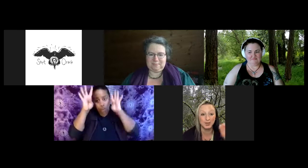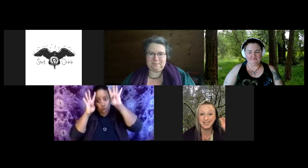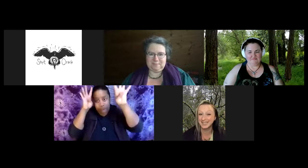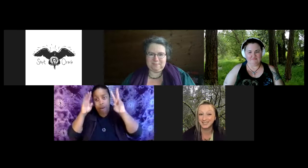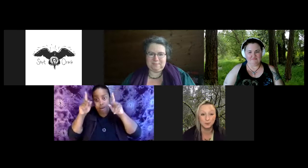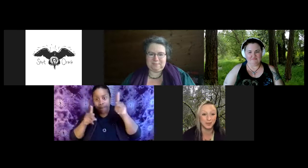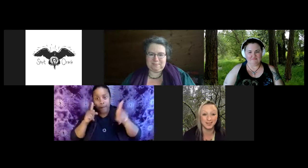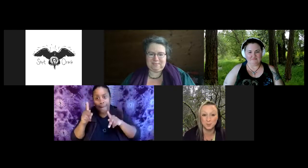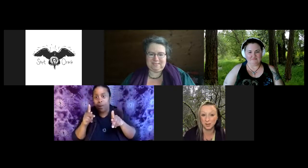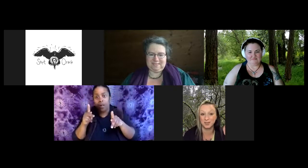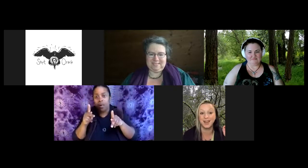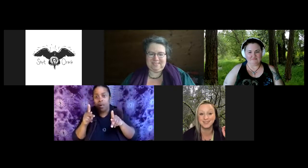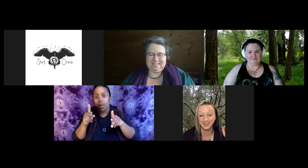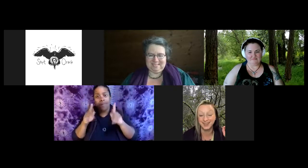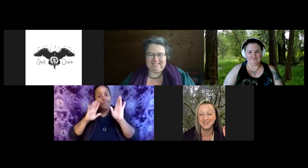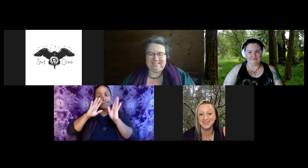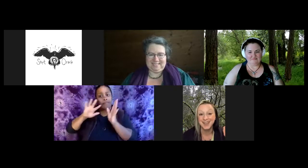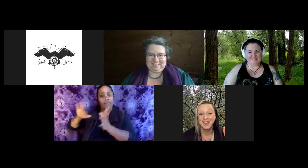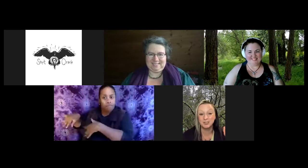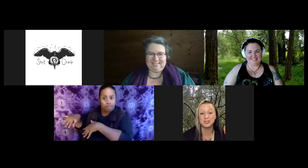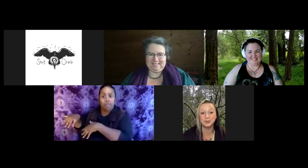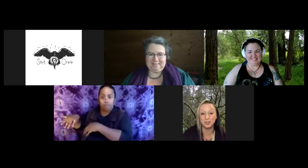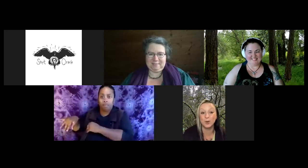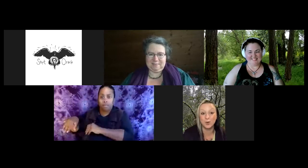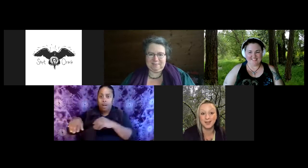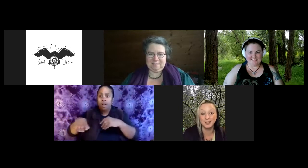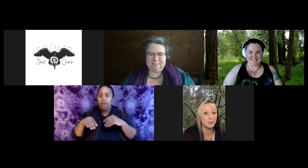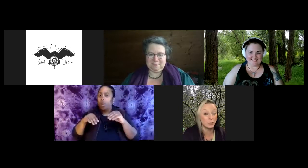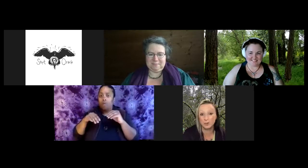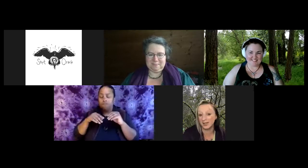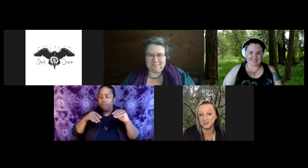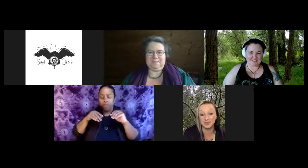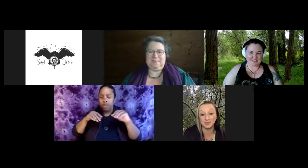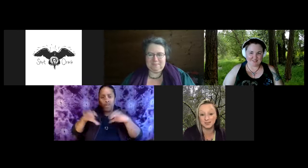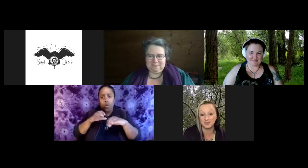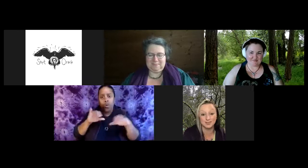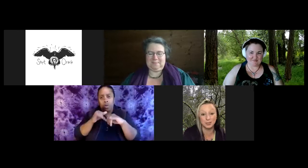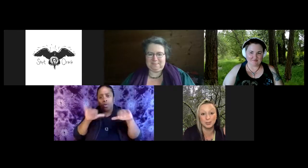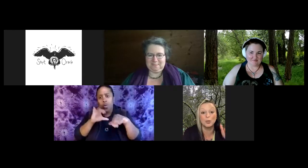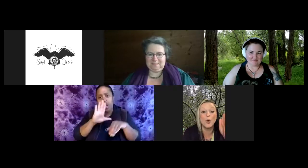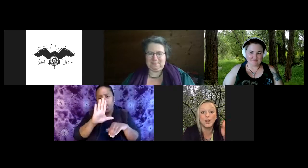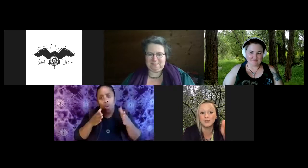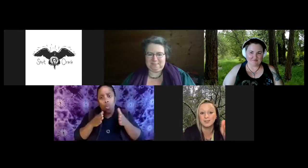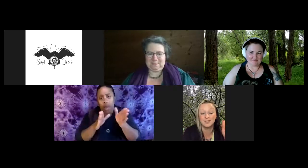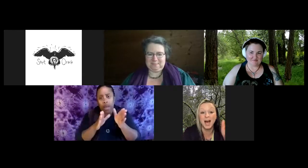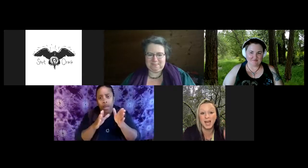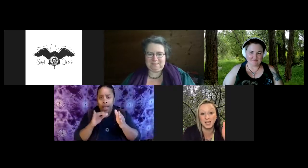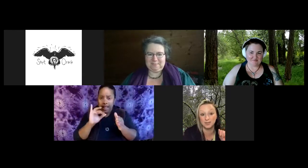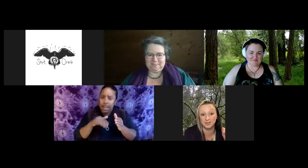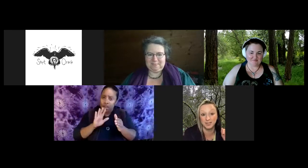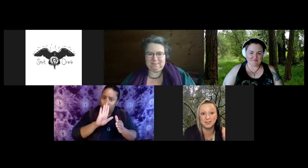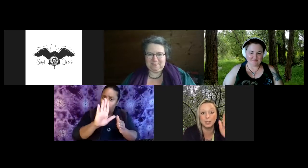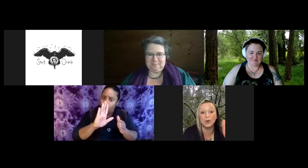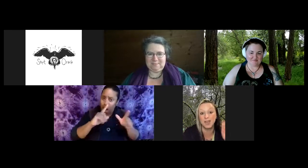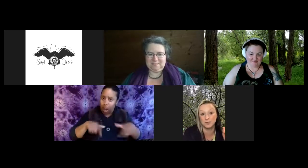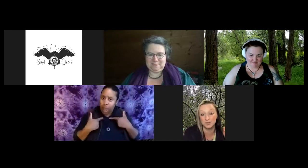so forget about that and just do it your way. Do it your way. It's your lives